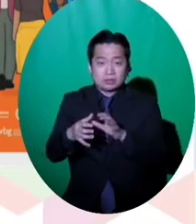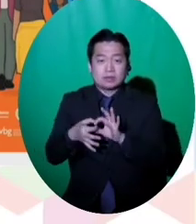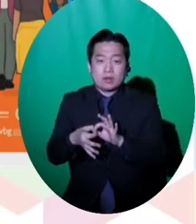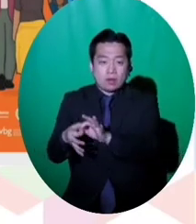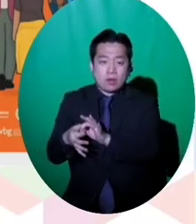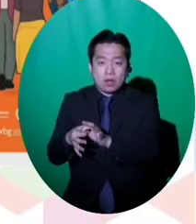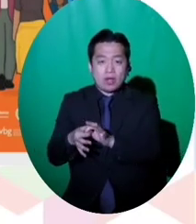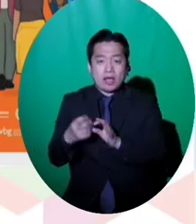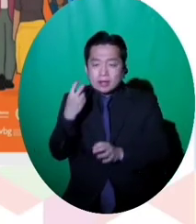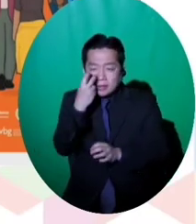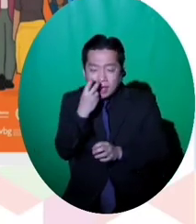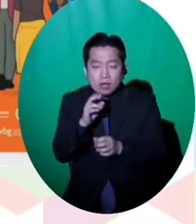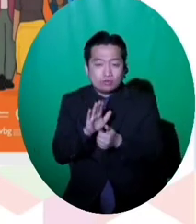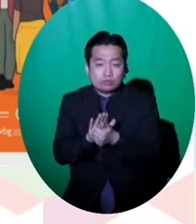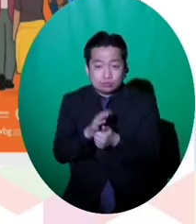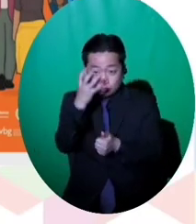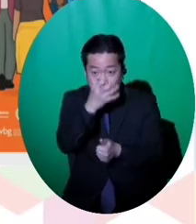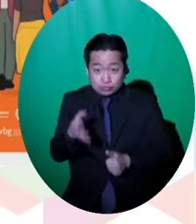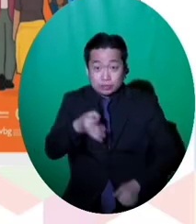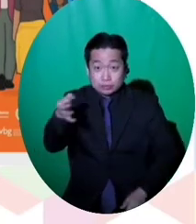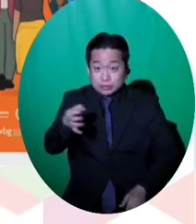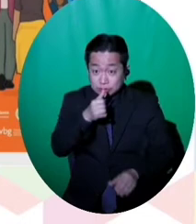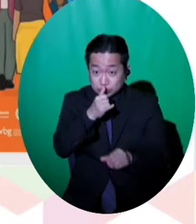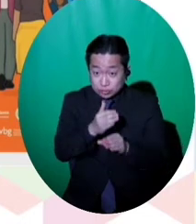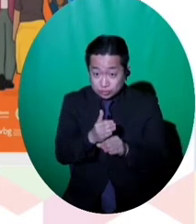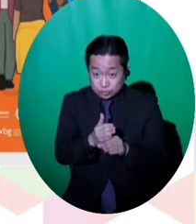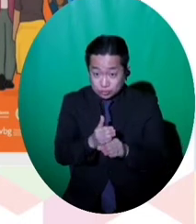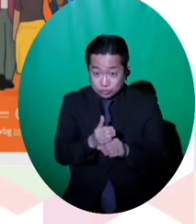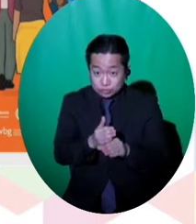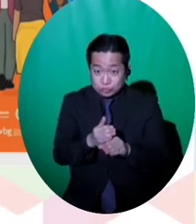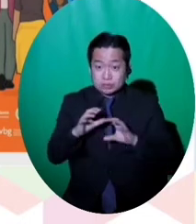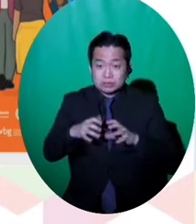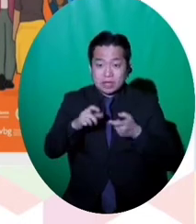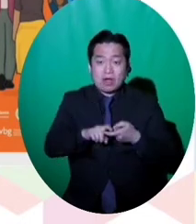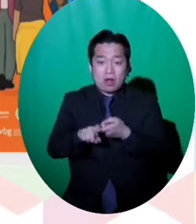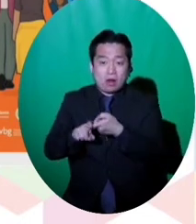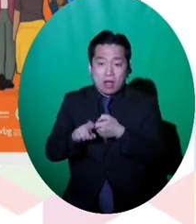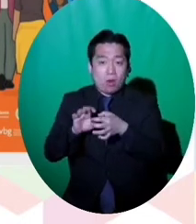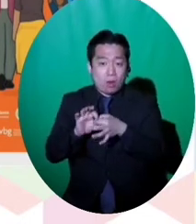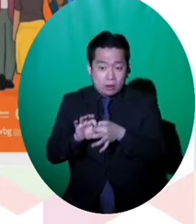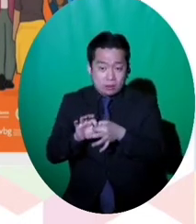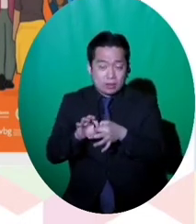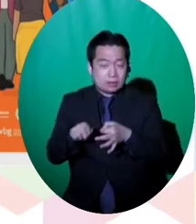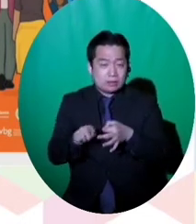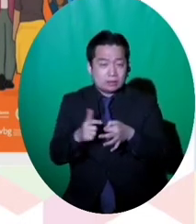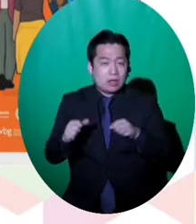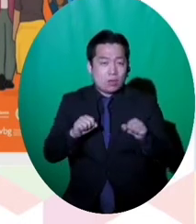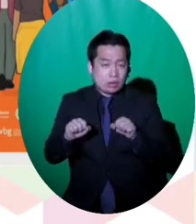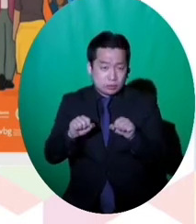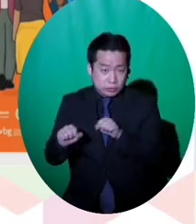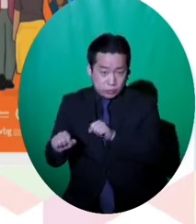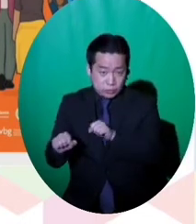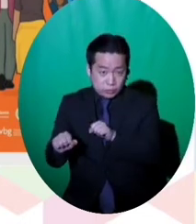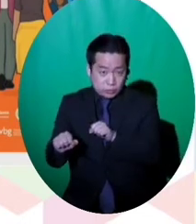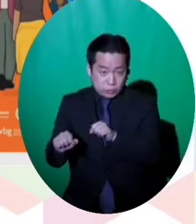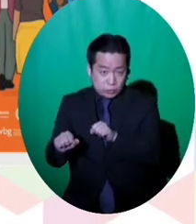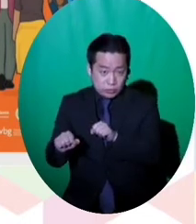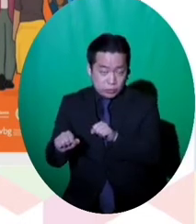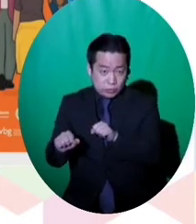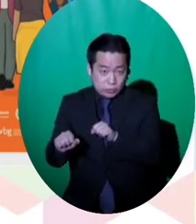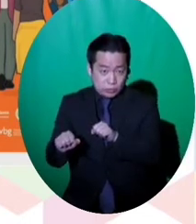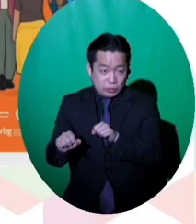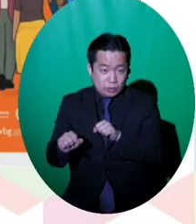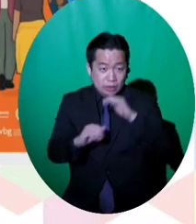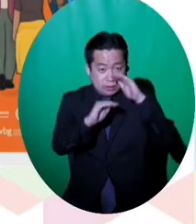emerging around this global alliance. There's a new project